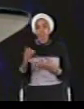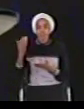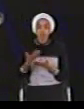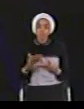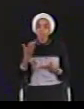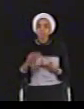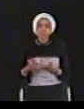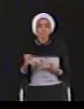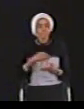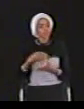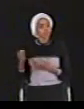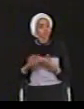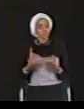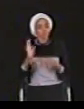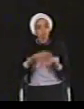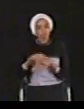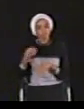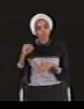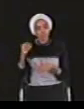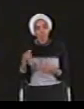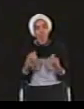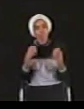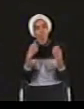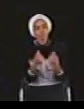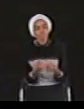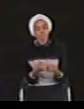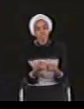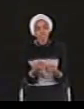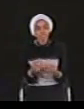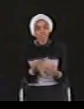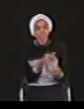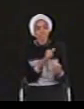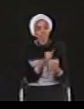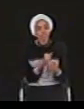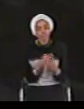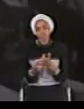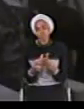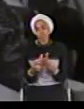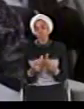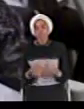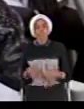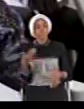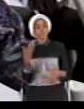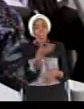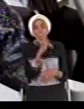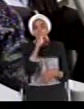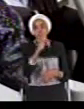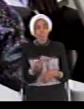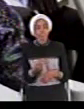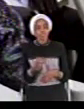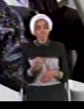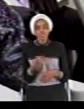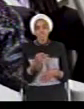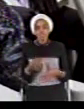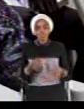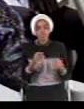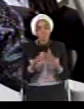swift destruction. There is a consequence when people change the gospel, when